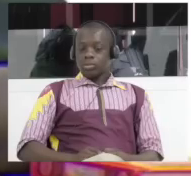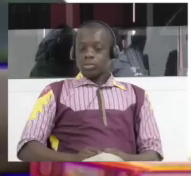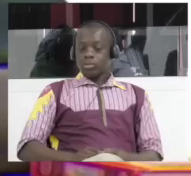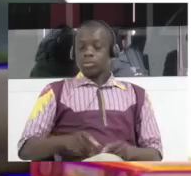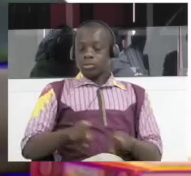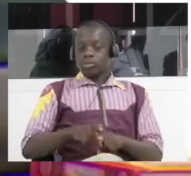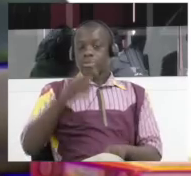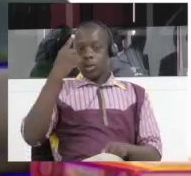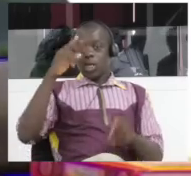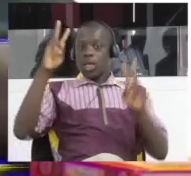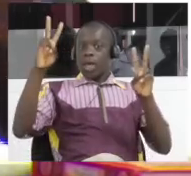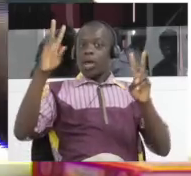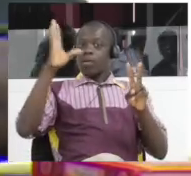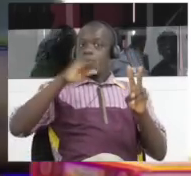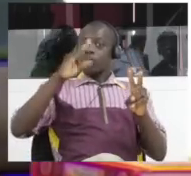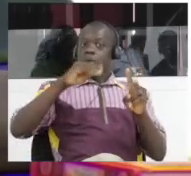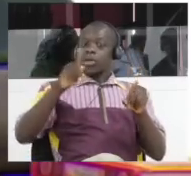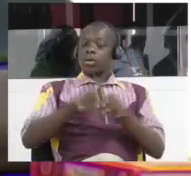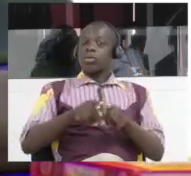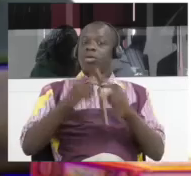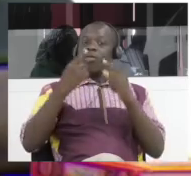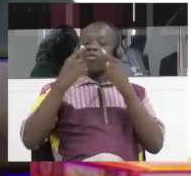the Jammeh spoke with him in some French,